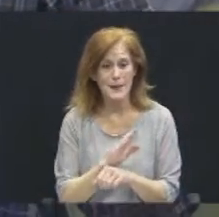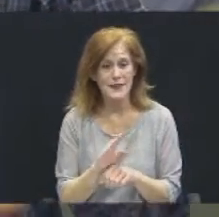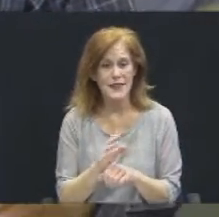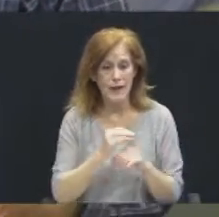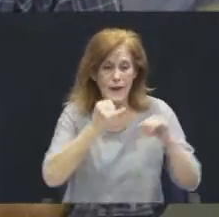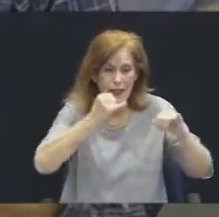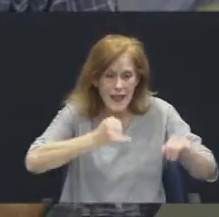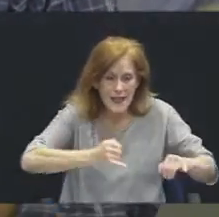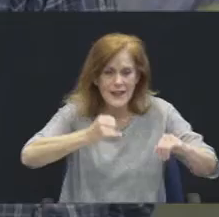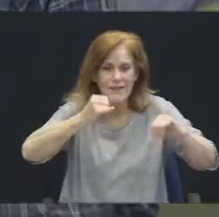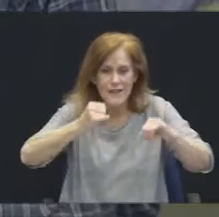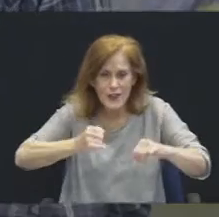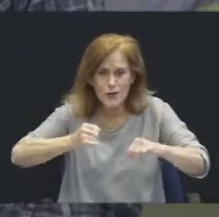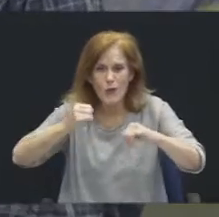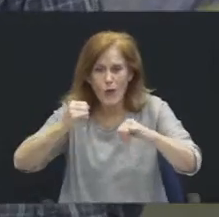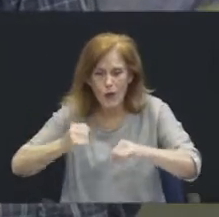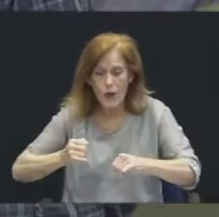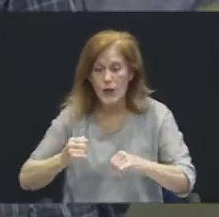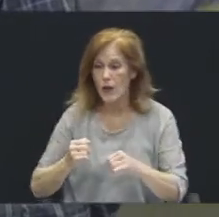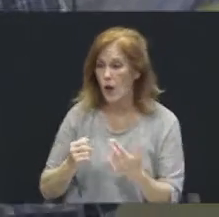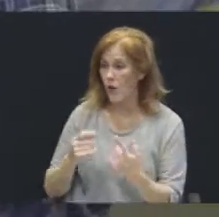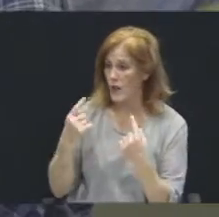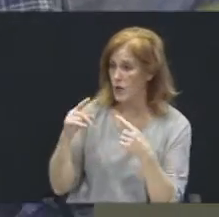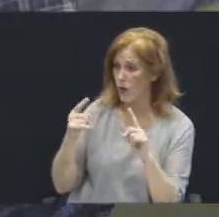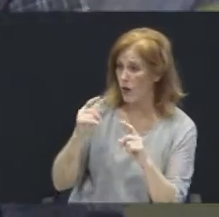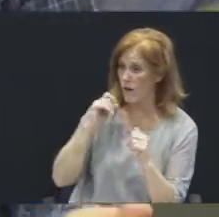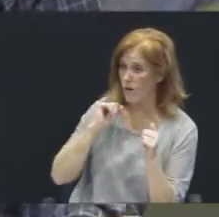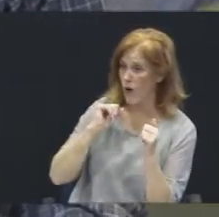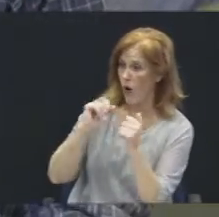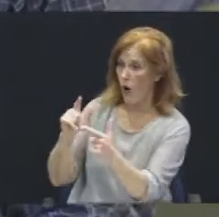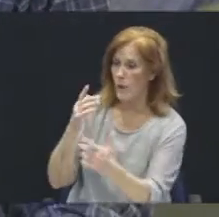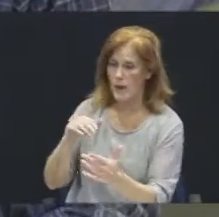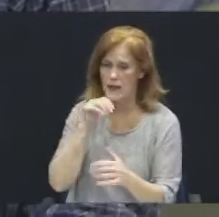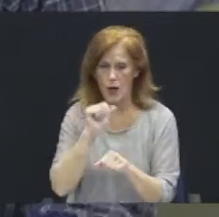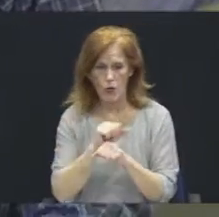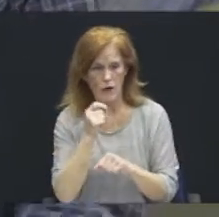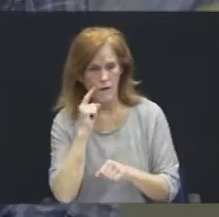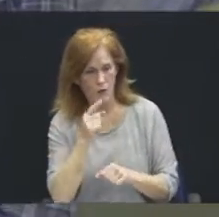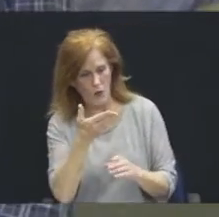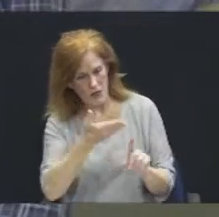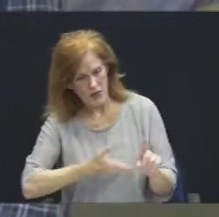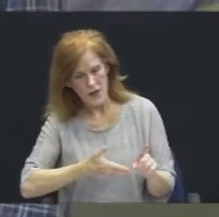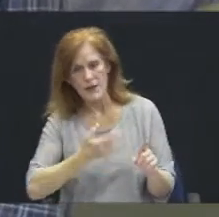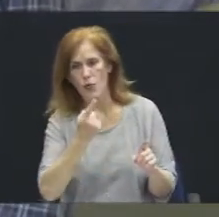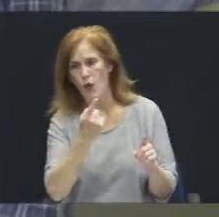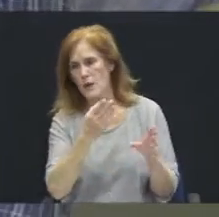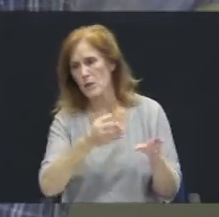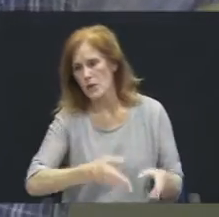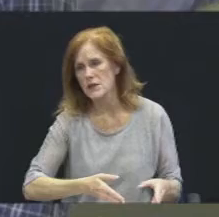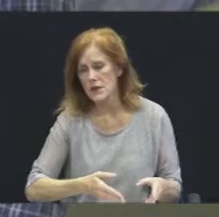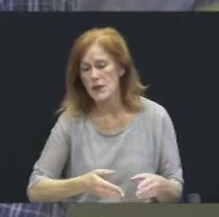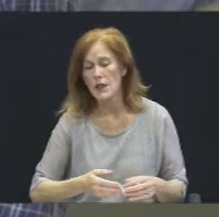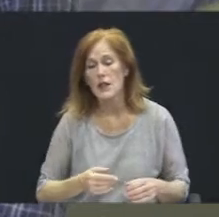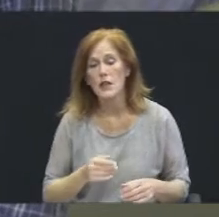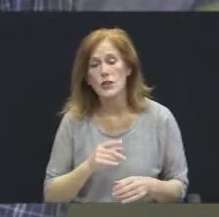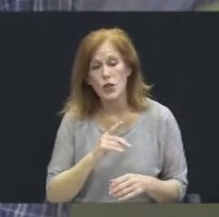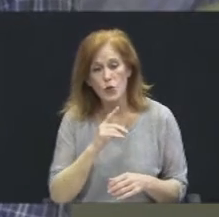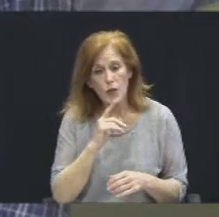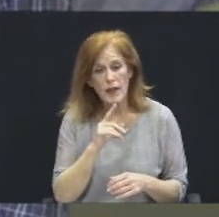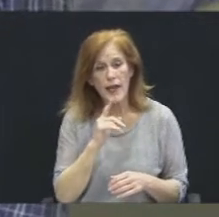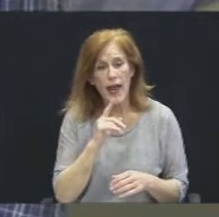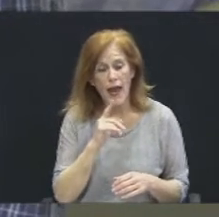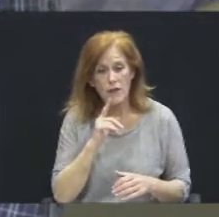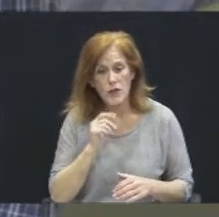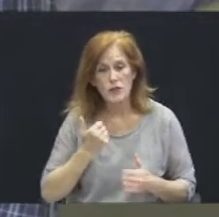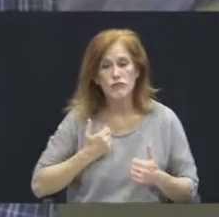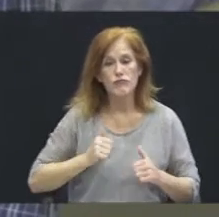individuals that what works for all might not work for your individual. So you have to get out, you have to try stuff, you have